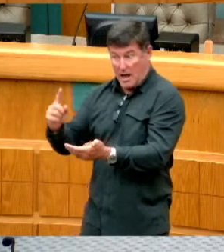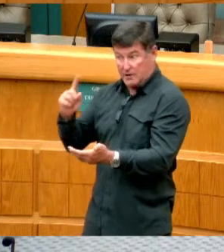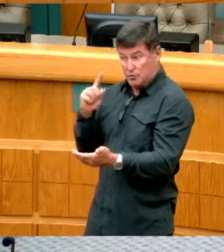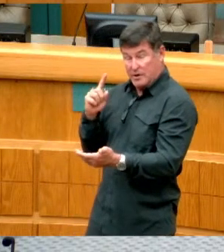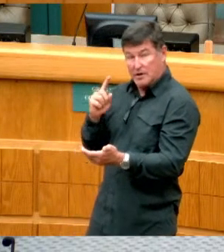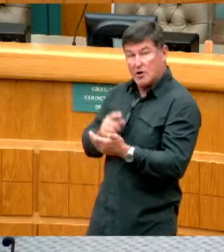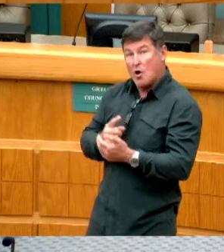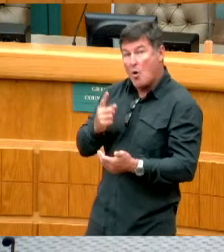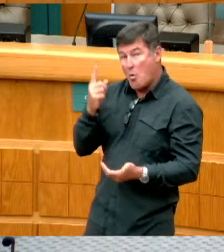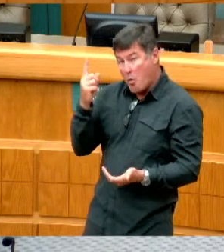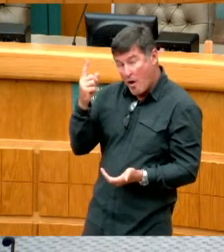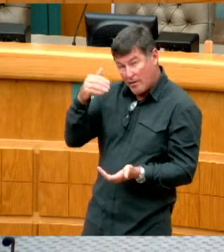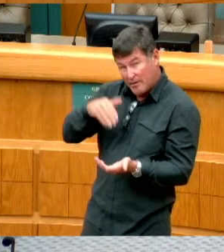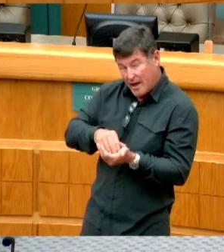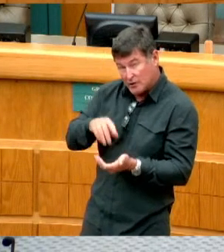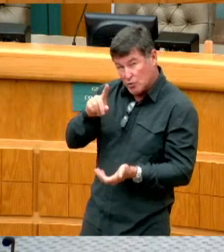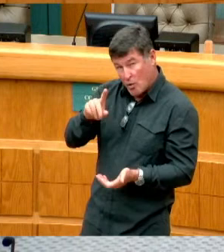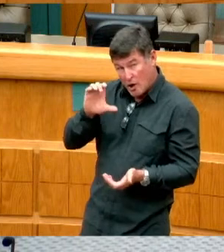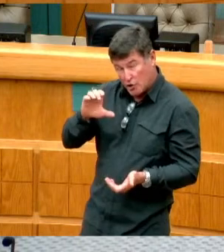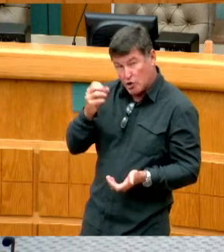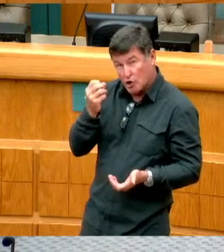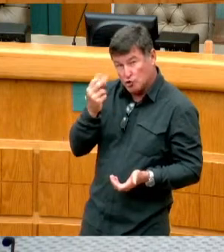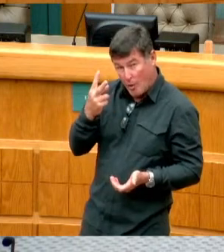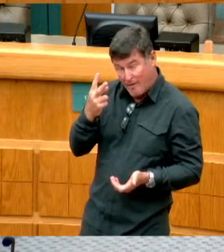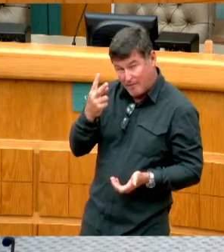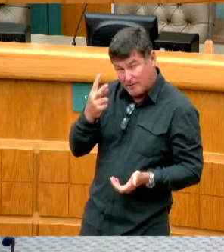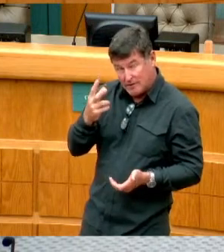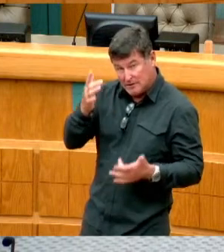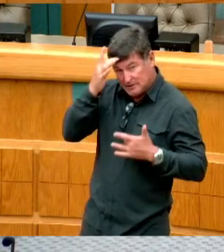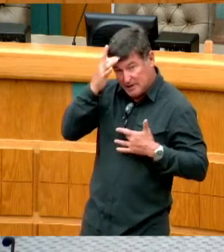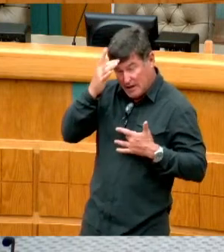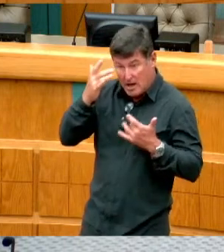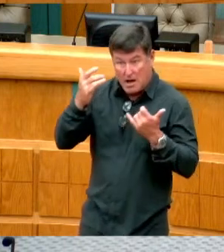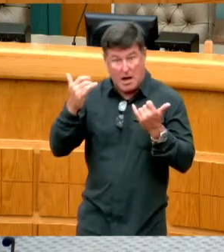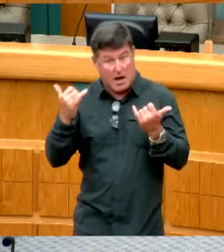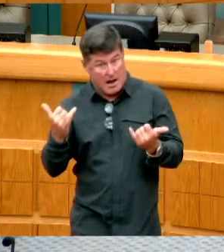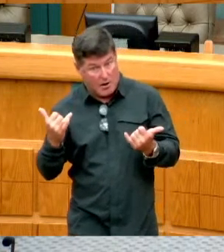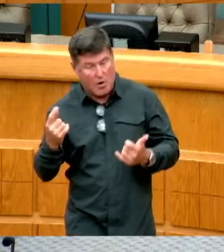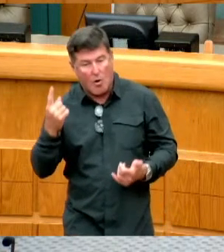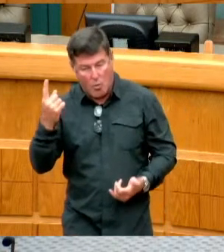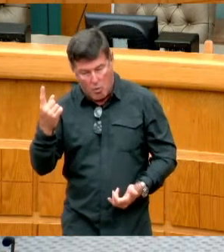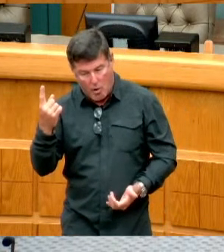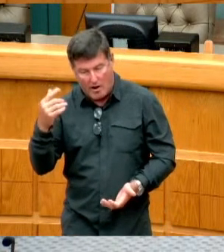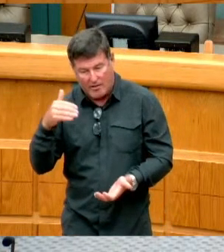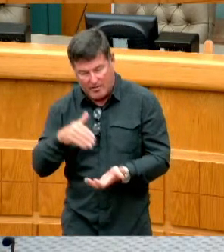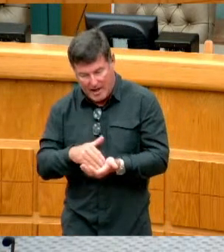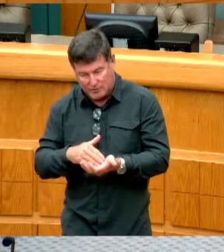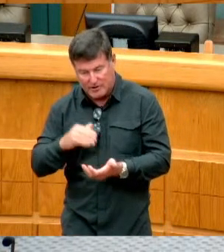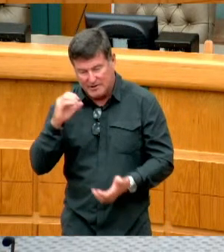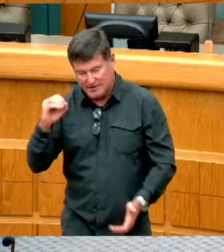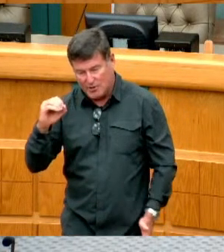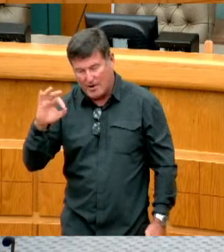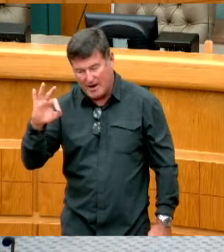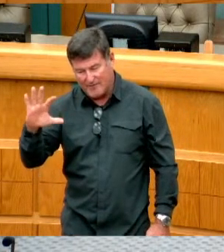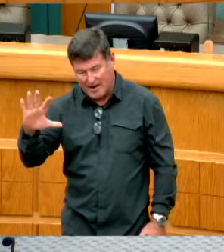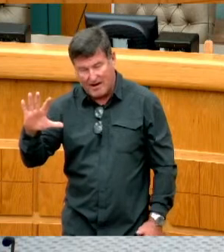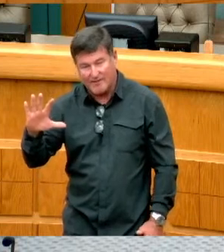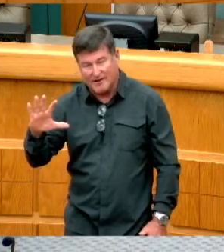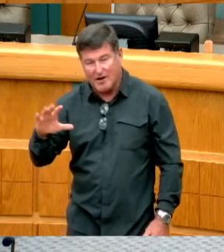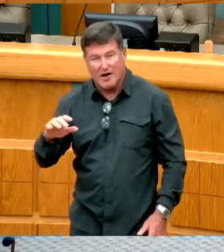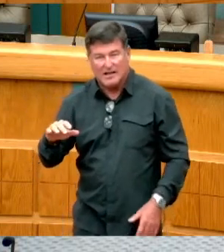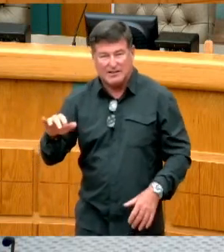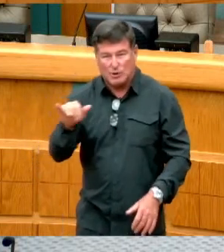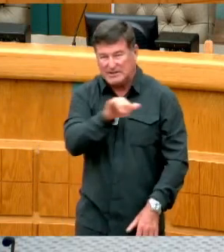there were 1,112 cases. For this week, there were 1,095. So almost the exact number